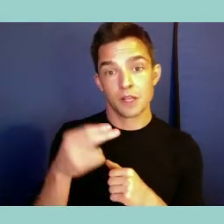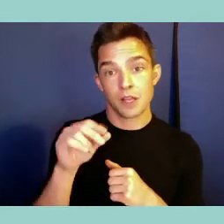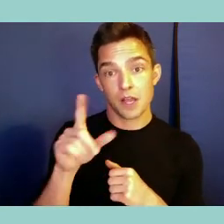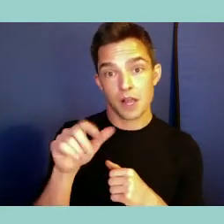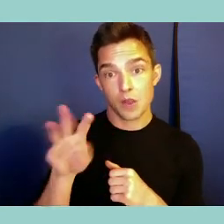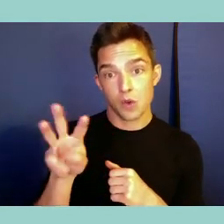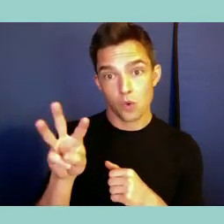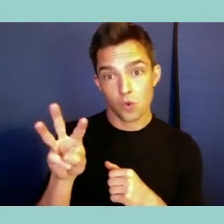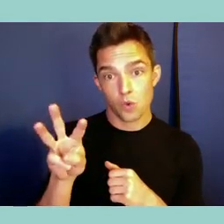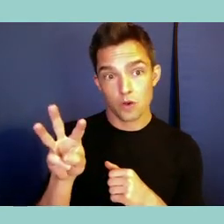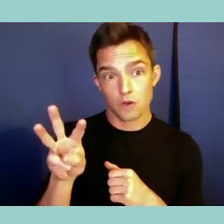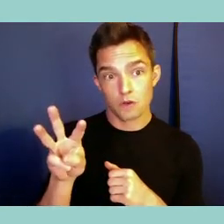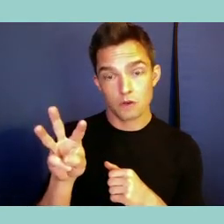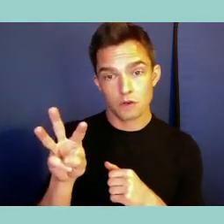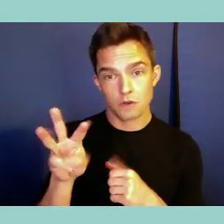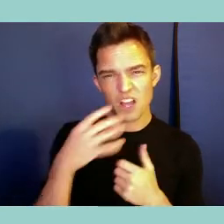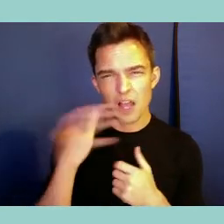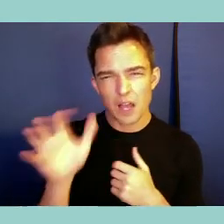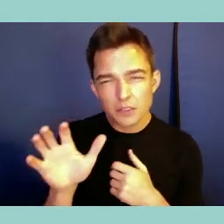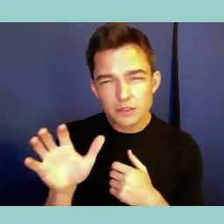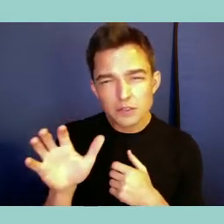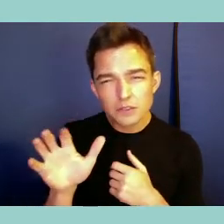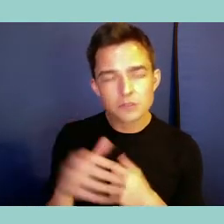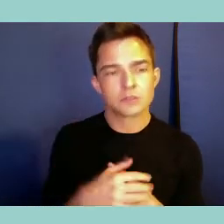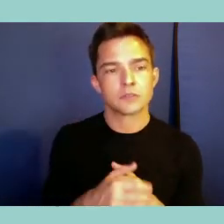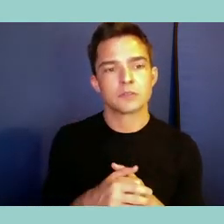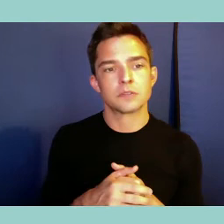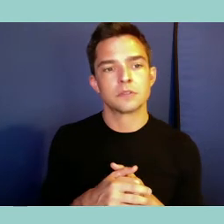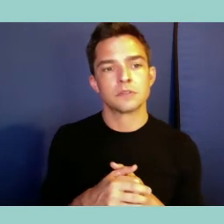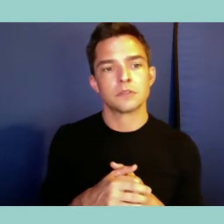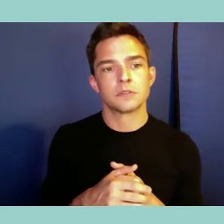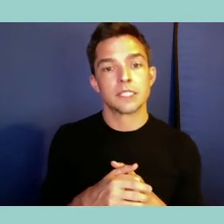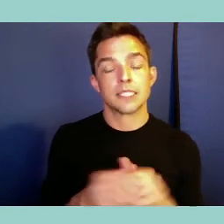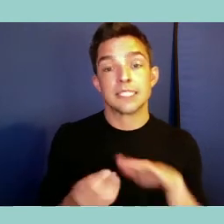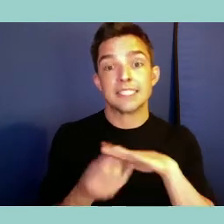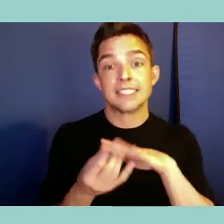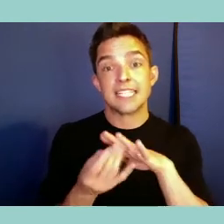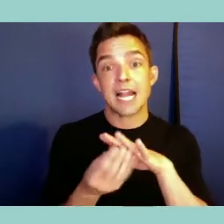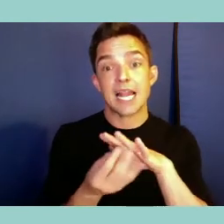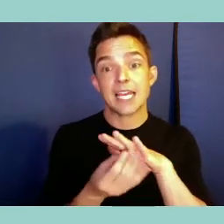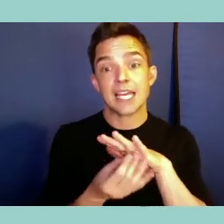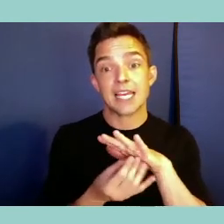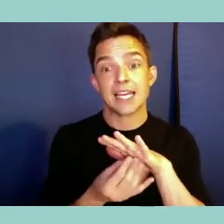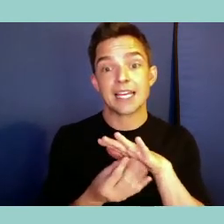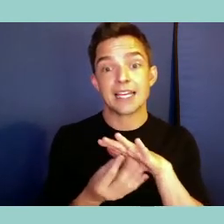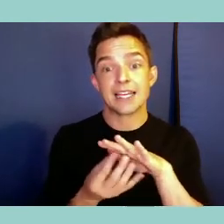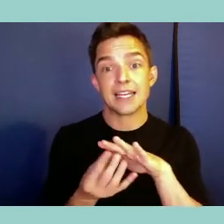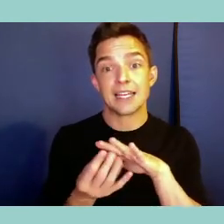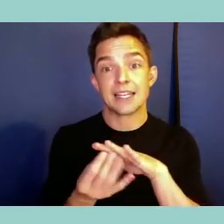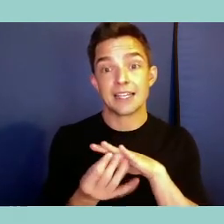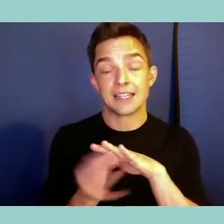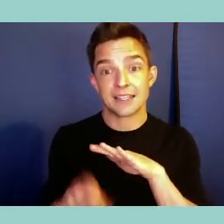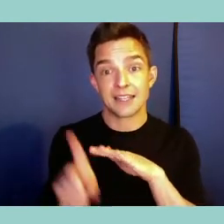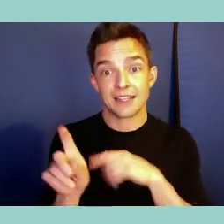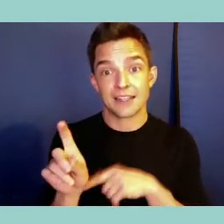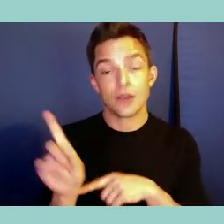Is it hollow? Is it hot? Is it tingly?